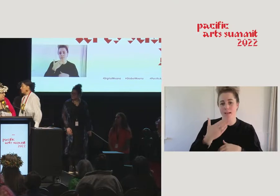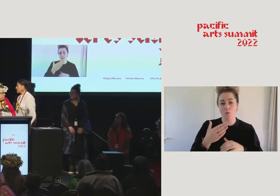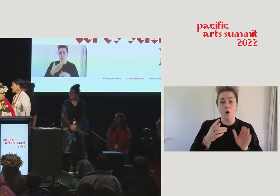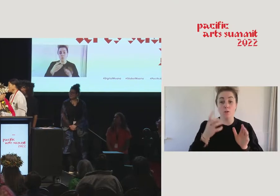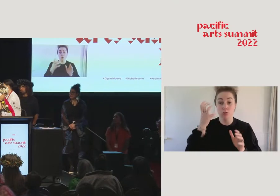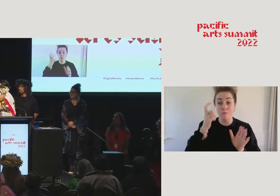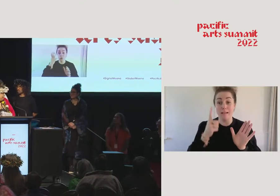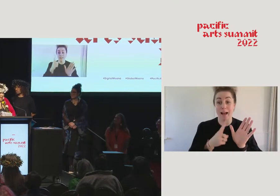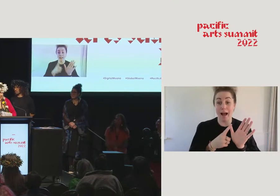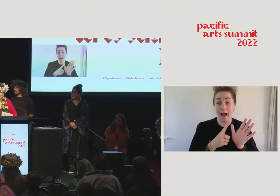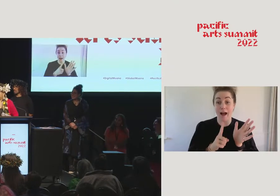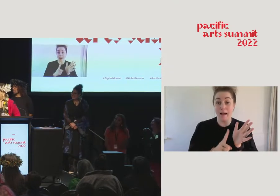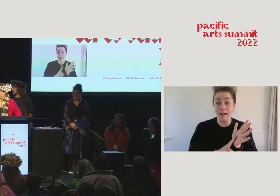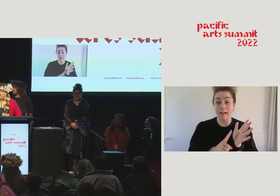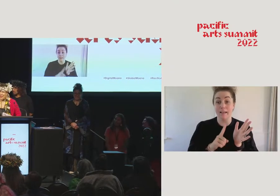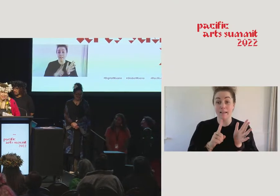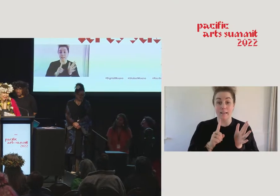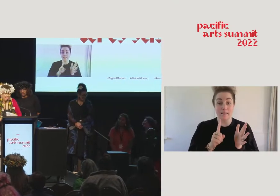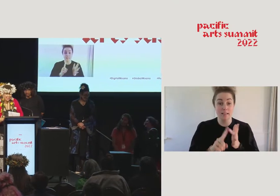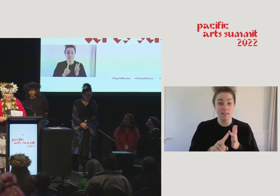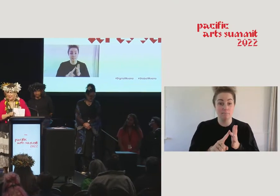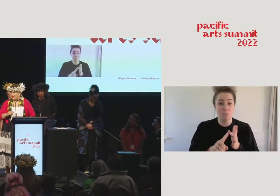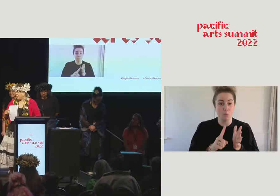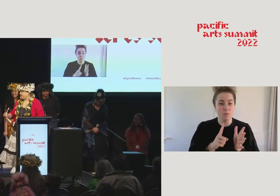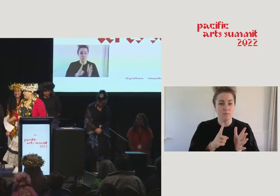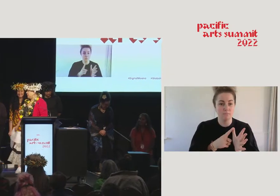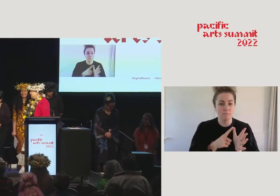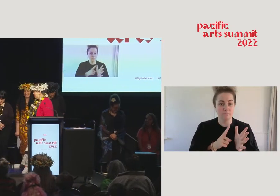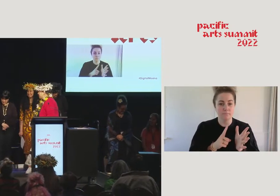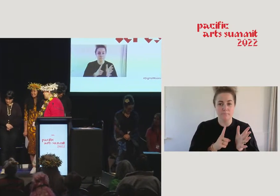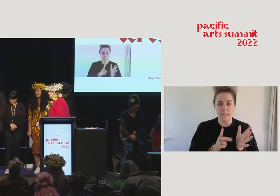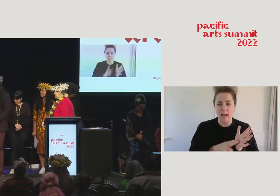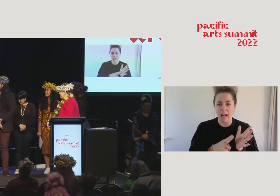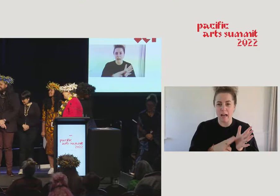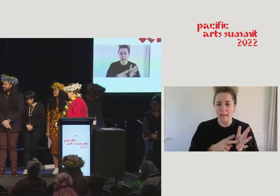sorry I forgot you uh okay next